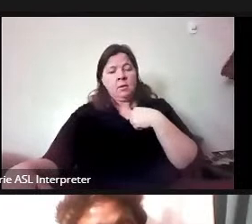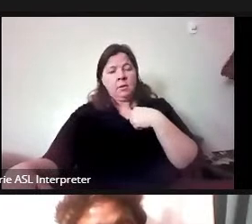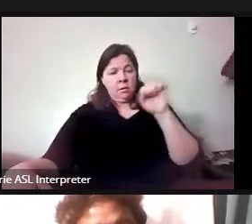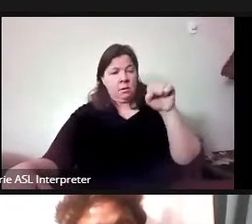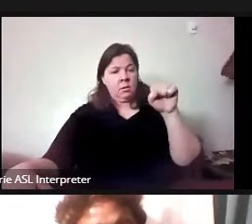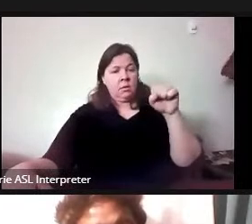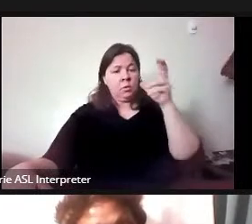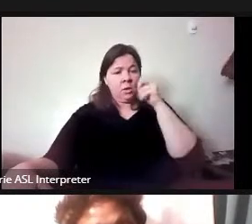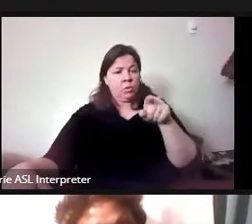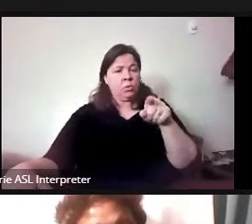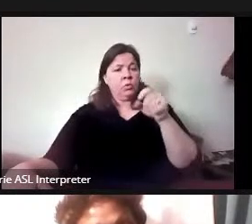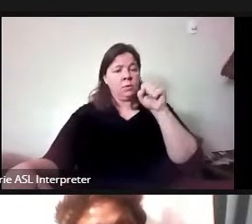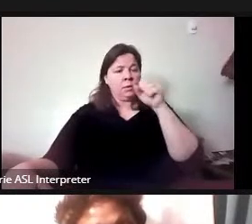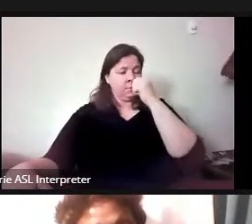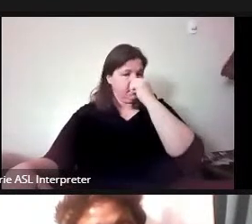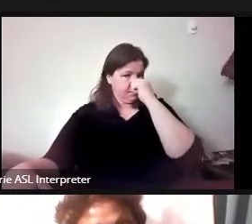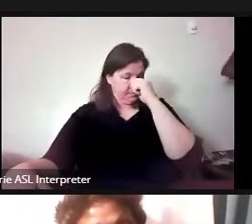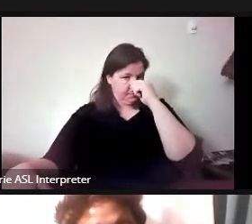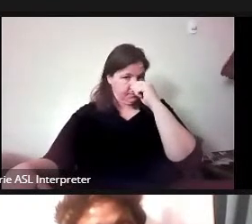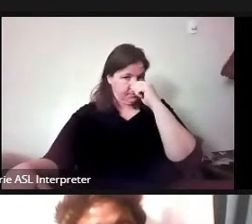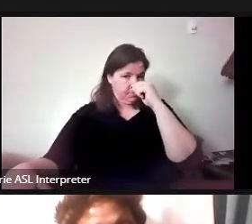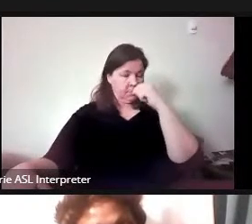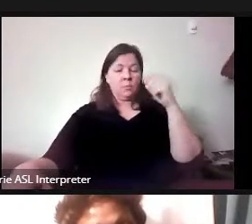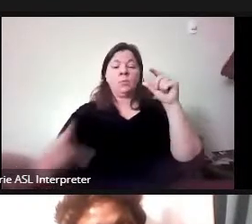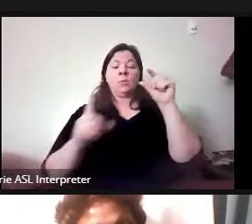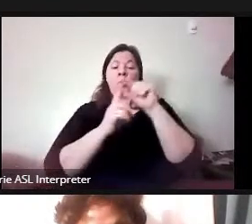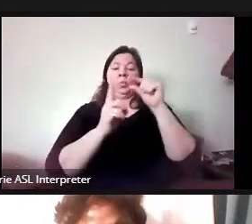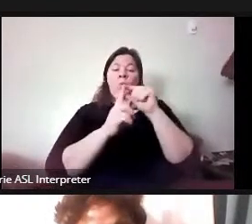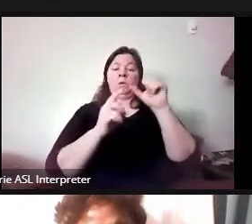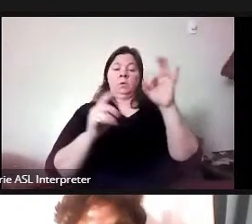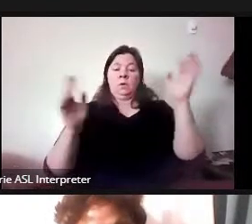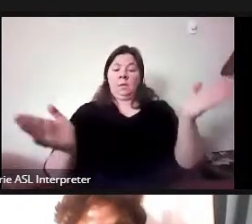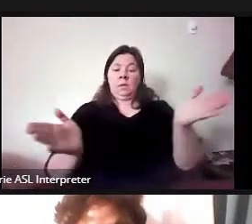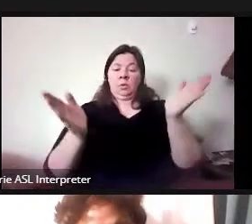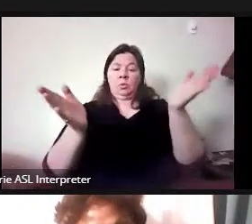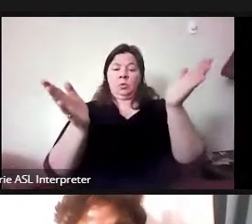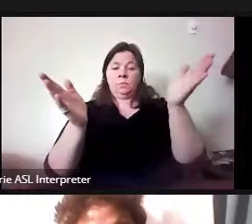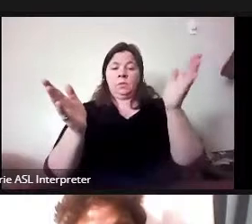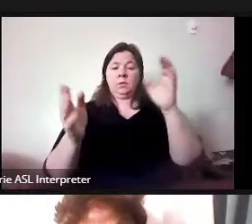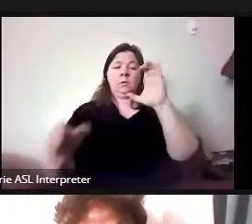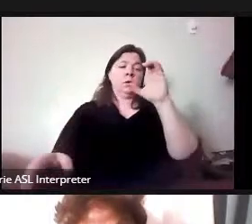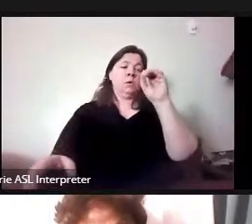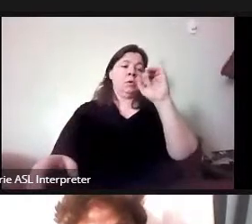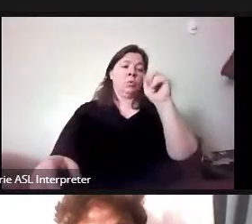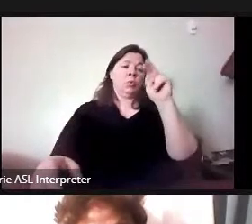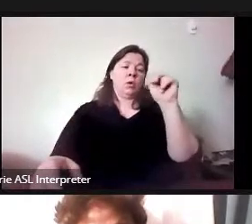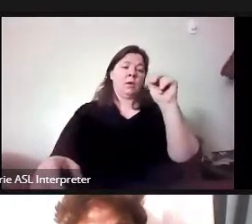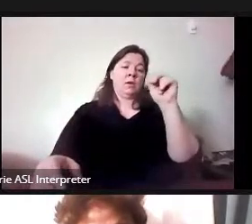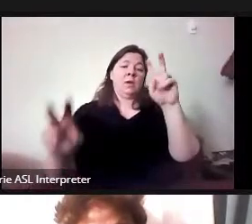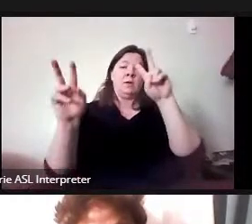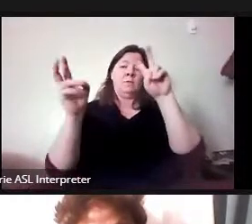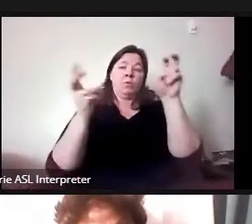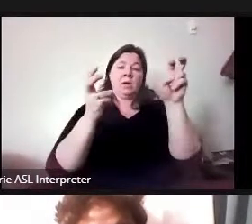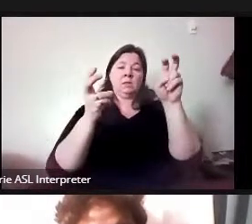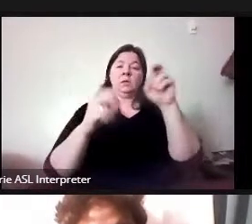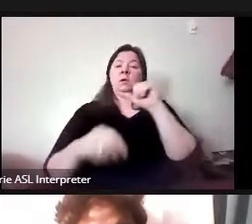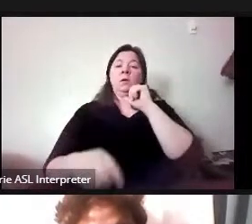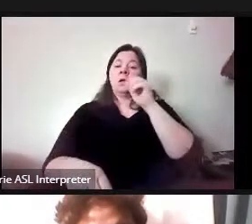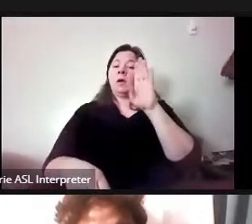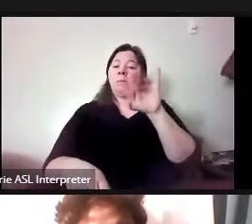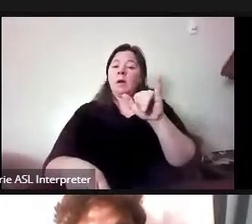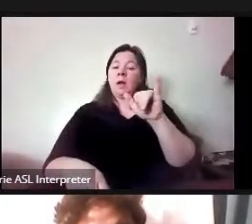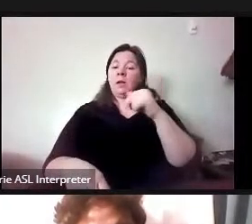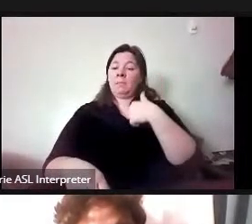Yes, we're hearing you. Go ahead. Oh, okay. Words of encouragement. Coined phrase, not just by me, but by